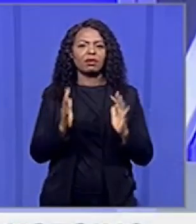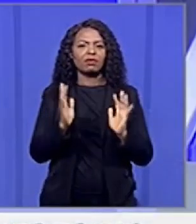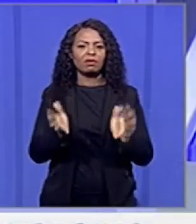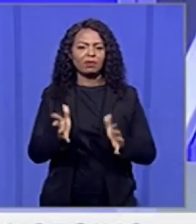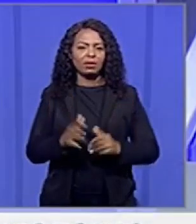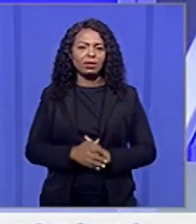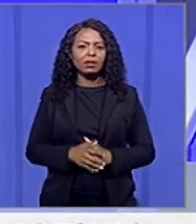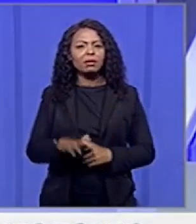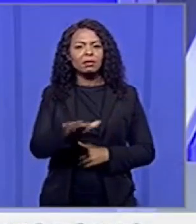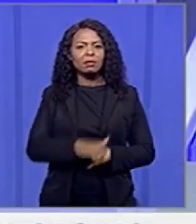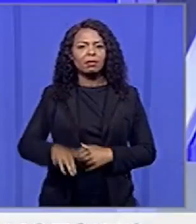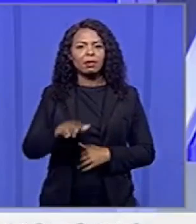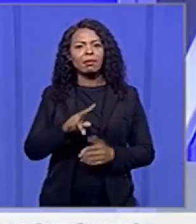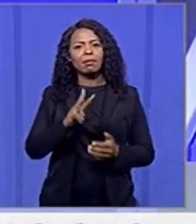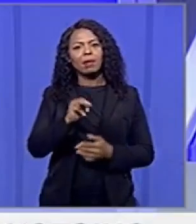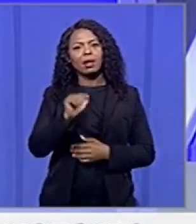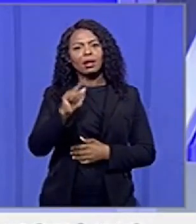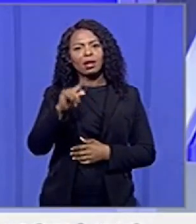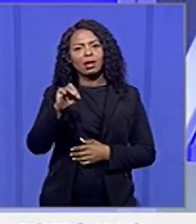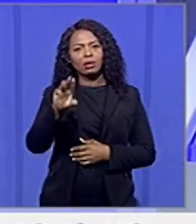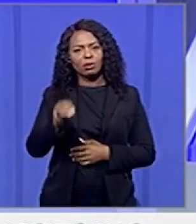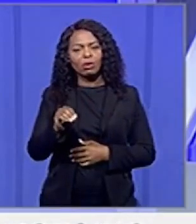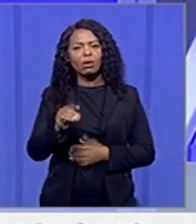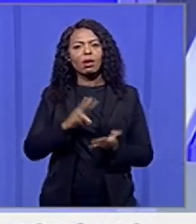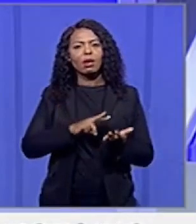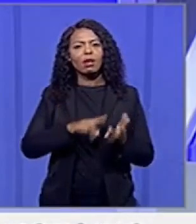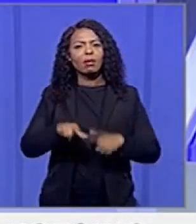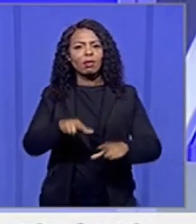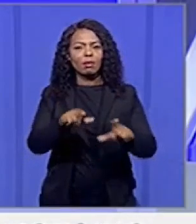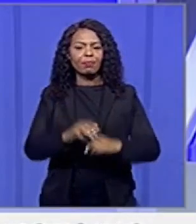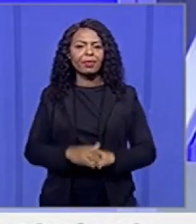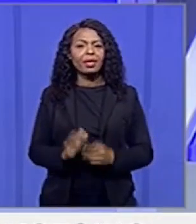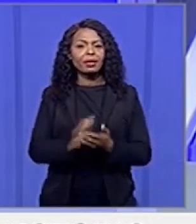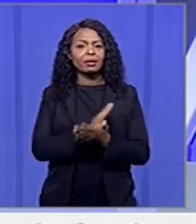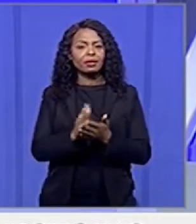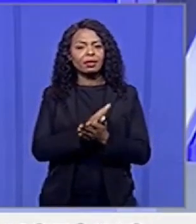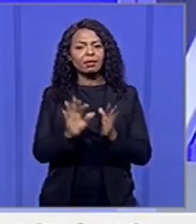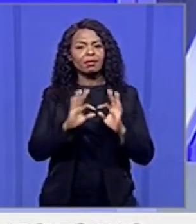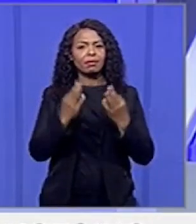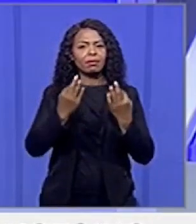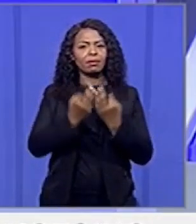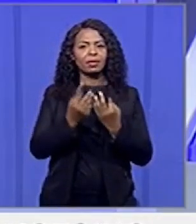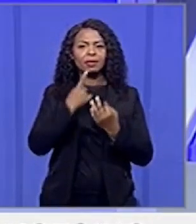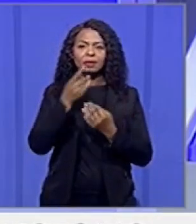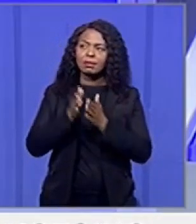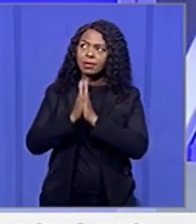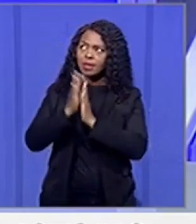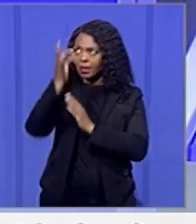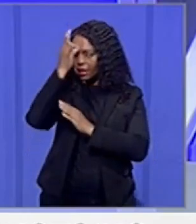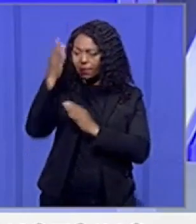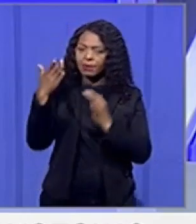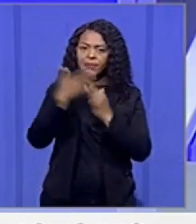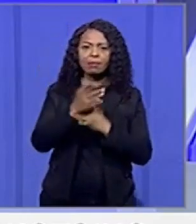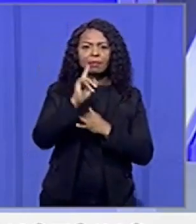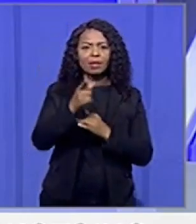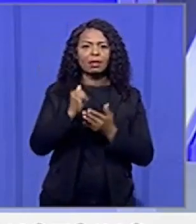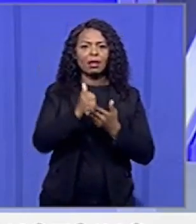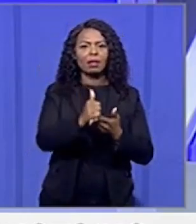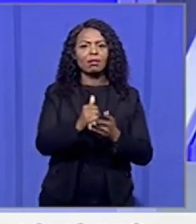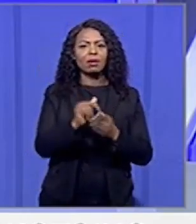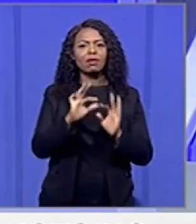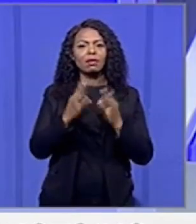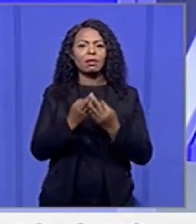dikarolong tše dingwe tša Makhado le Limpopo. Malapa a mangwe a bahu a dirile boipiletšo go mmušo go tsena ditaba ka bogare go netefatša